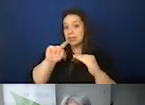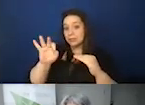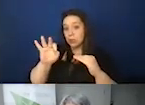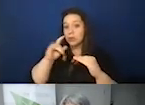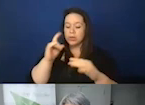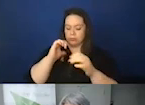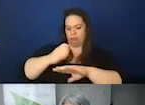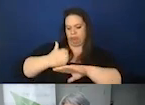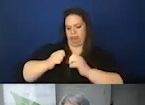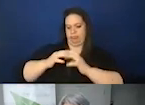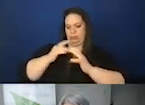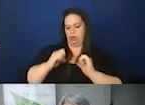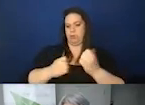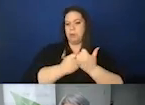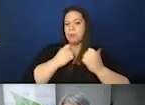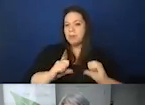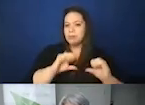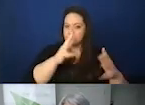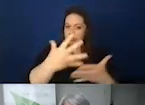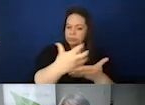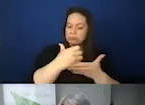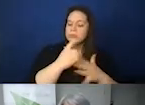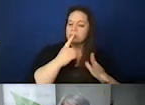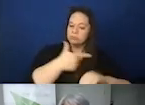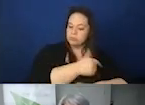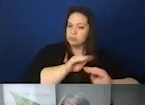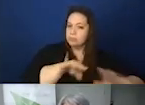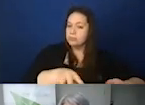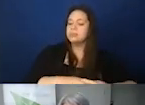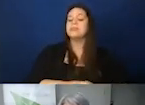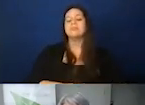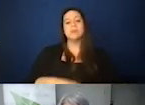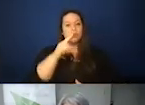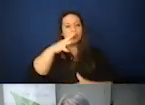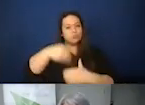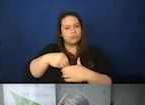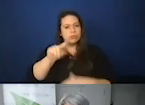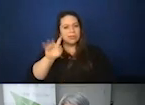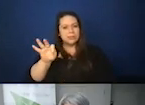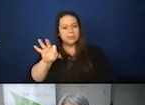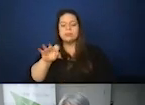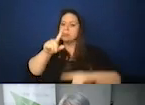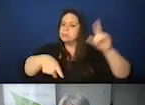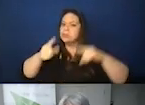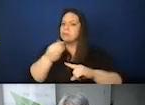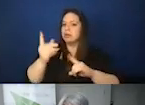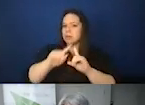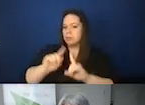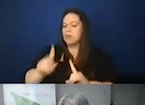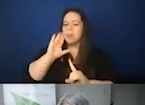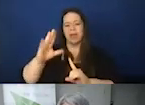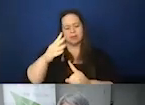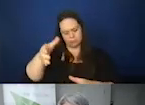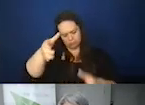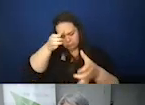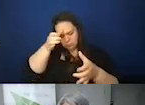effort. It's comprised of many deeply knowledgeable people from around the state who come from their own